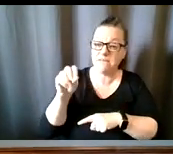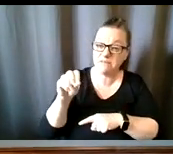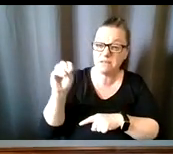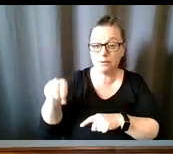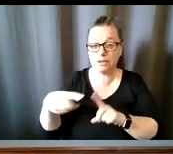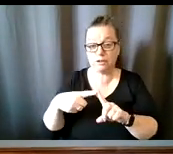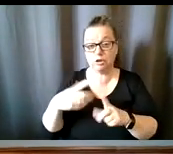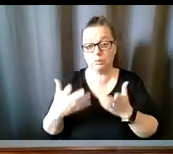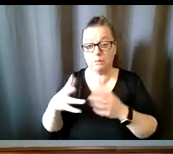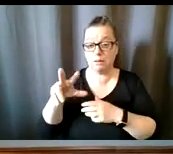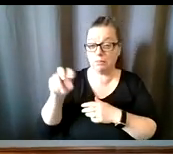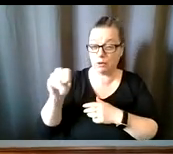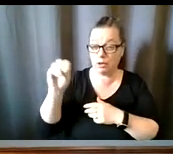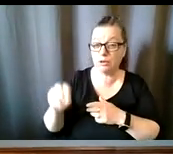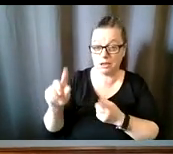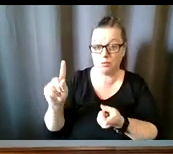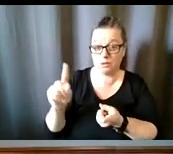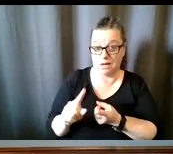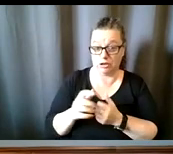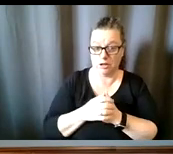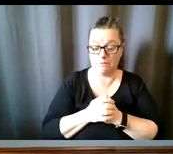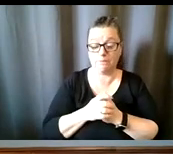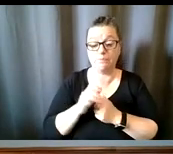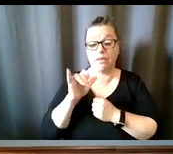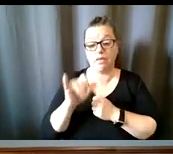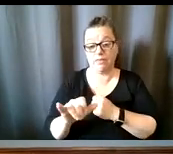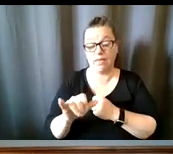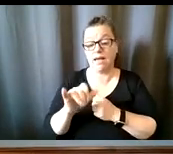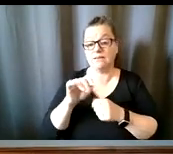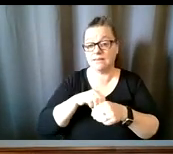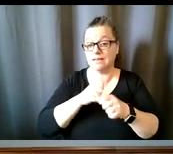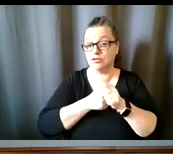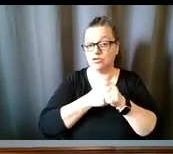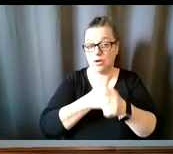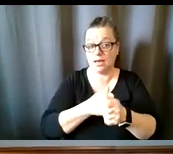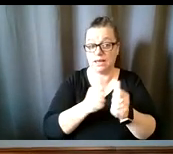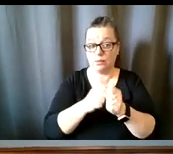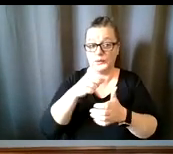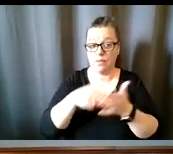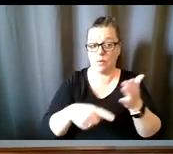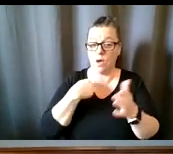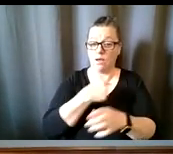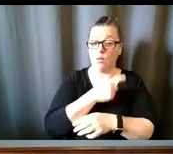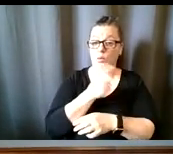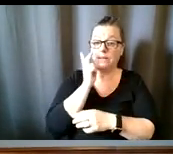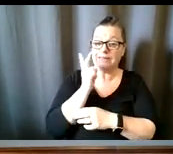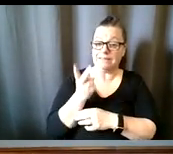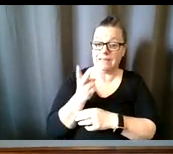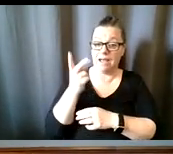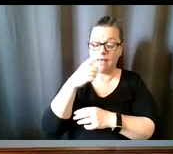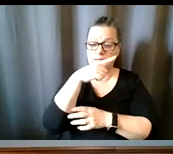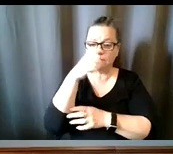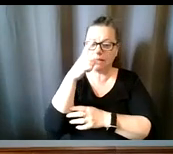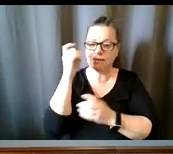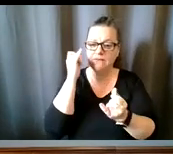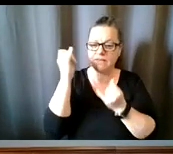maybe 30% of a reduction. And that's actually in tracking with what we see. And that's because of this idea